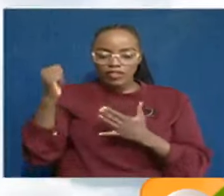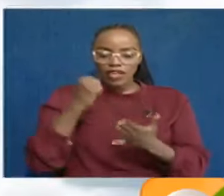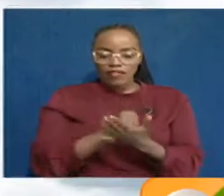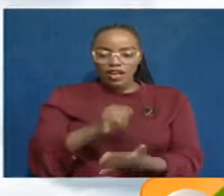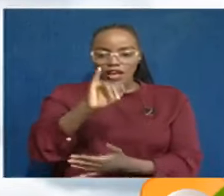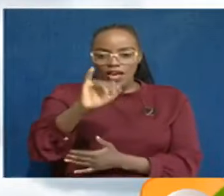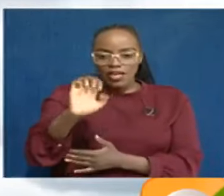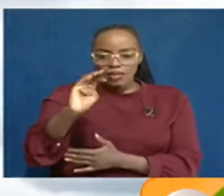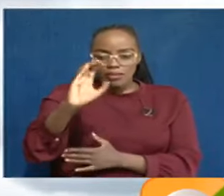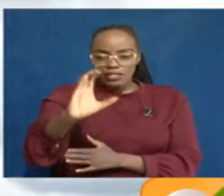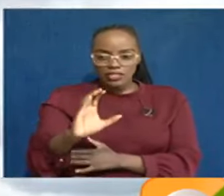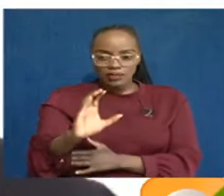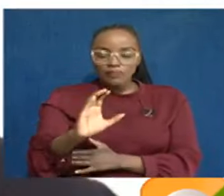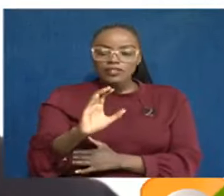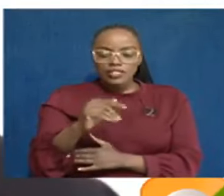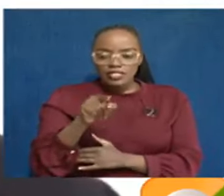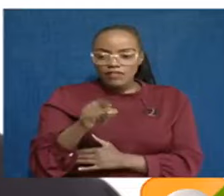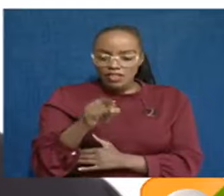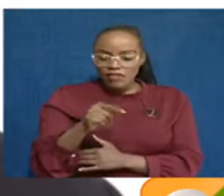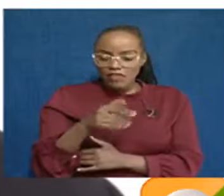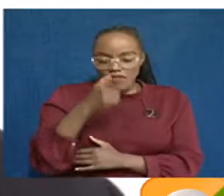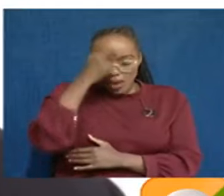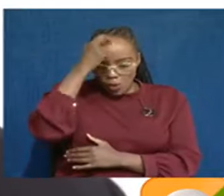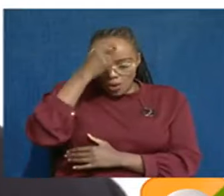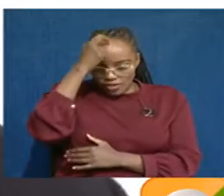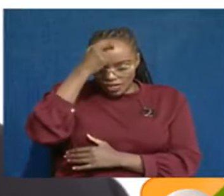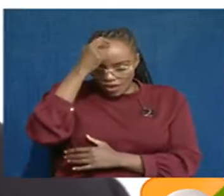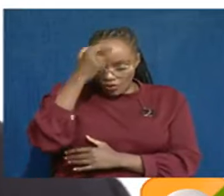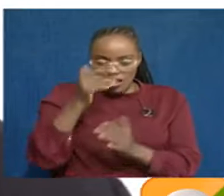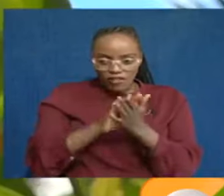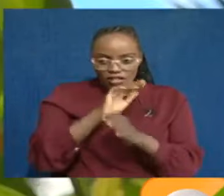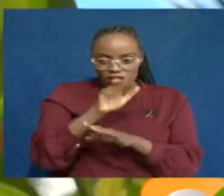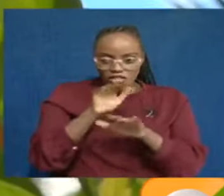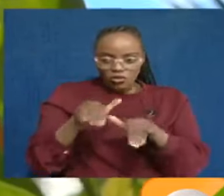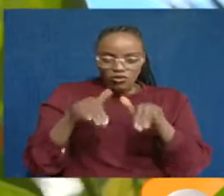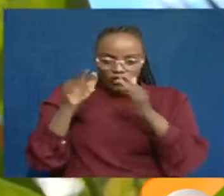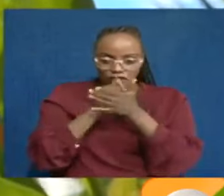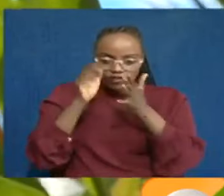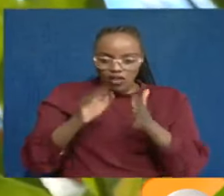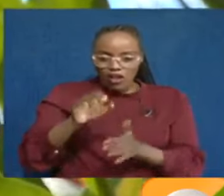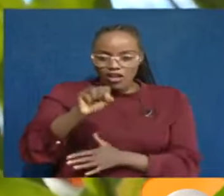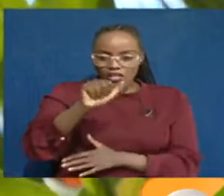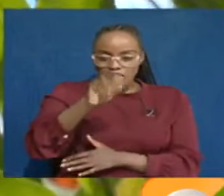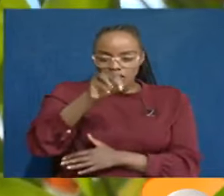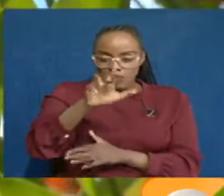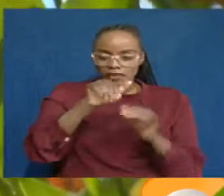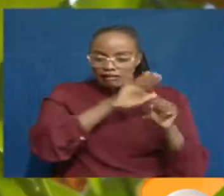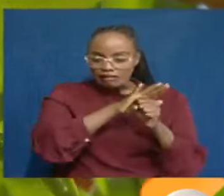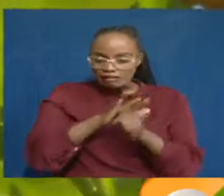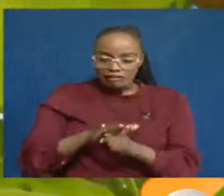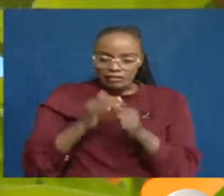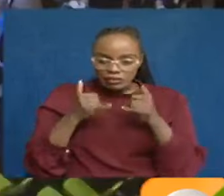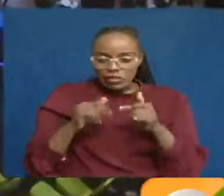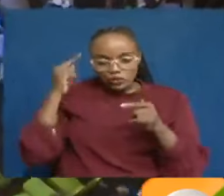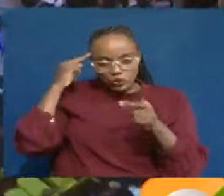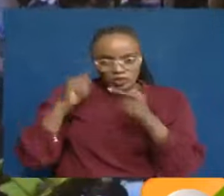commissioners. They accuse Speaker Moses Masika Wetangula and National Assembly Clerk Samuel Njoroge of frustrating efforts towards